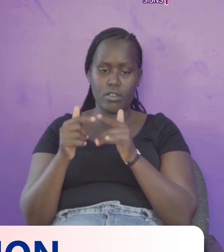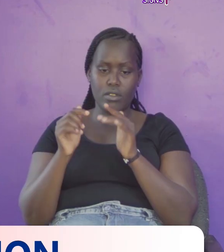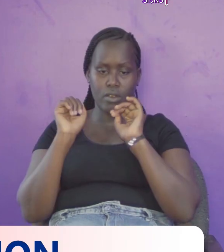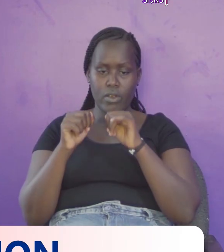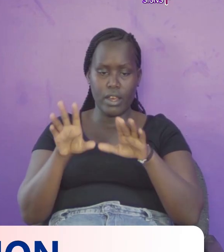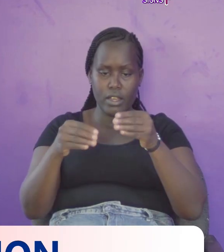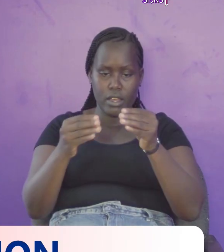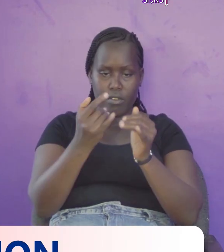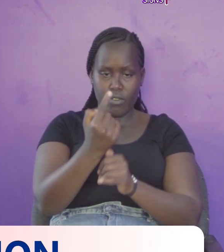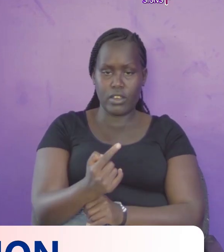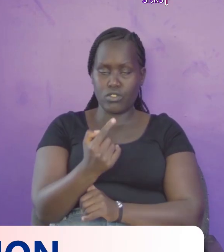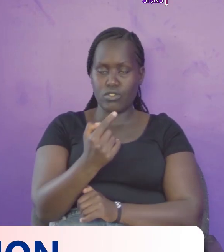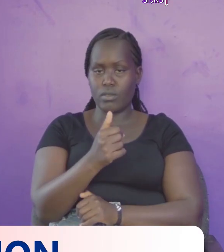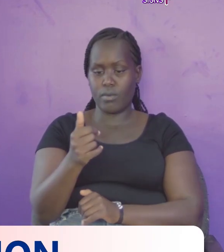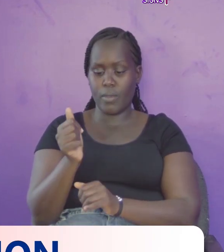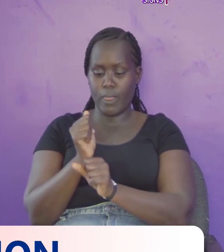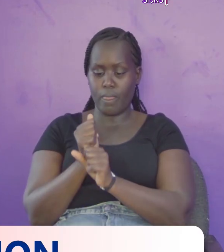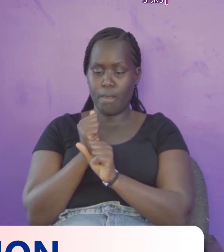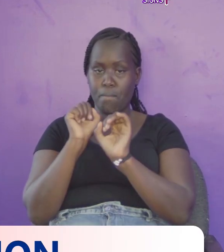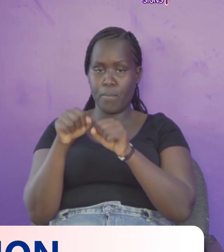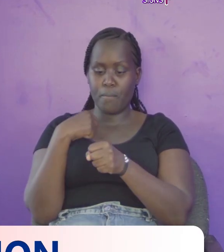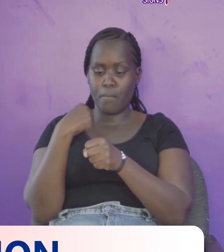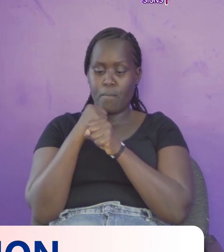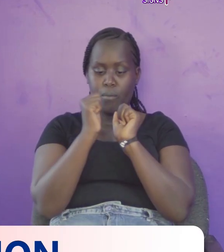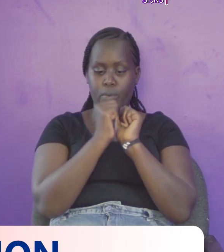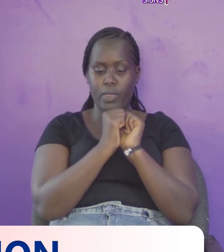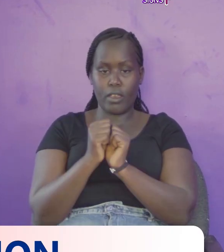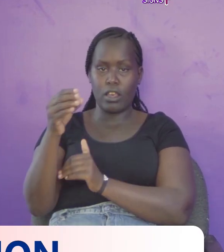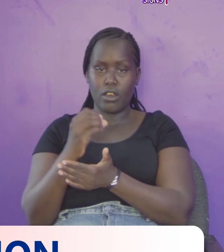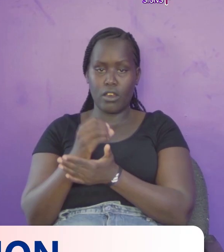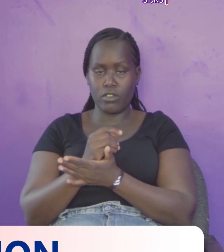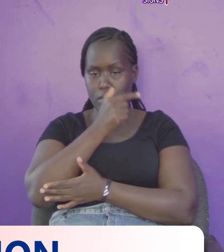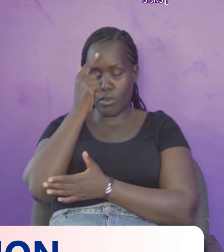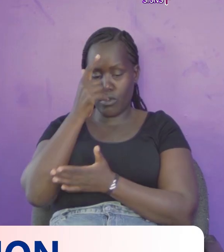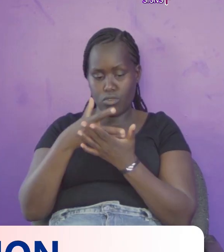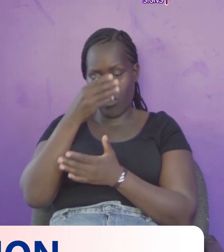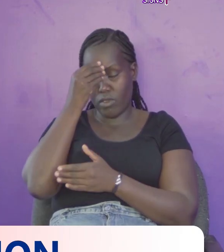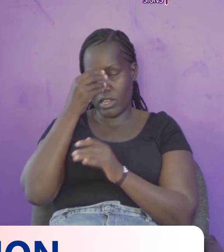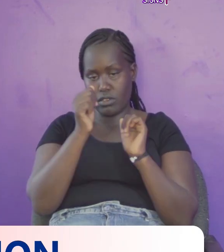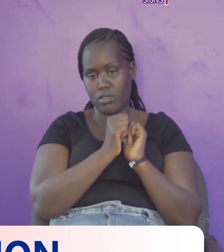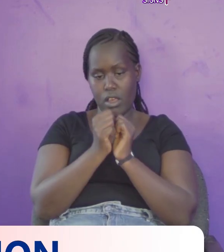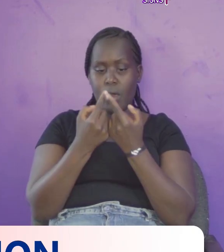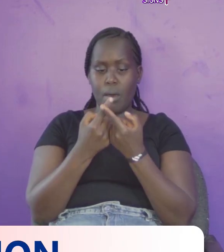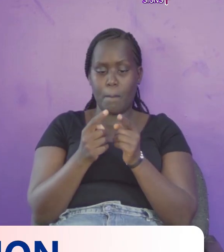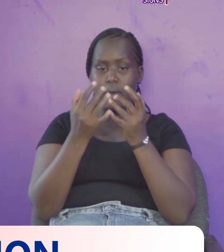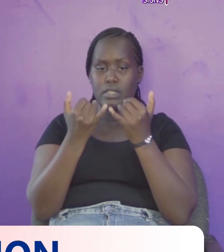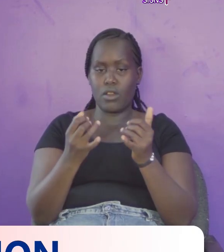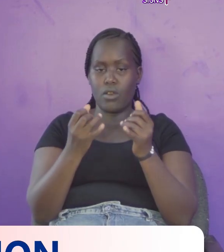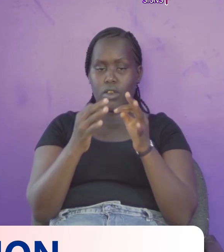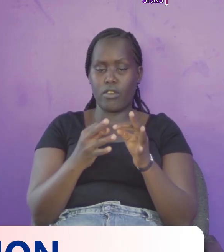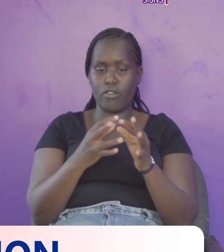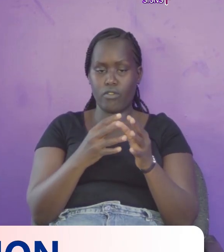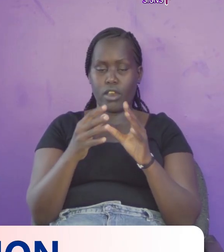job. You can work together in an office because mumesoma pamoja. But now if you put me in a